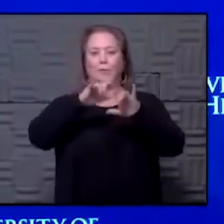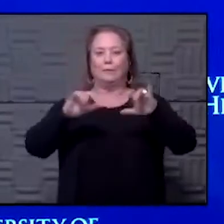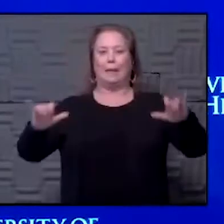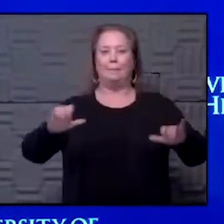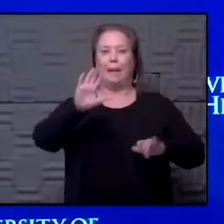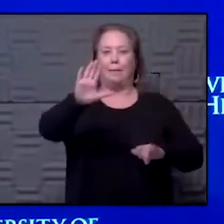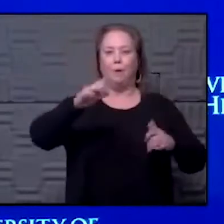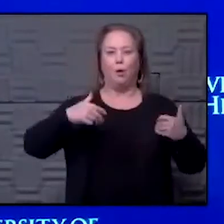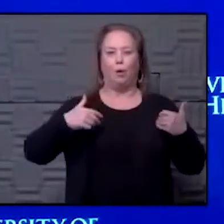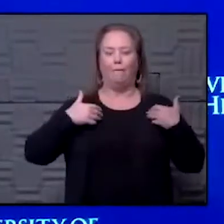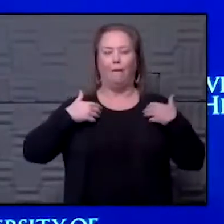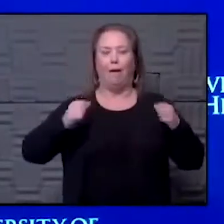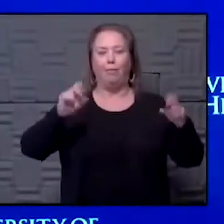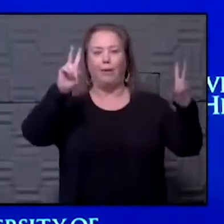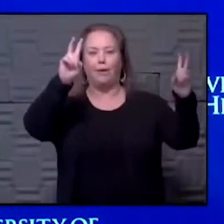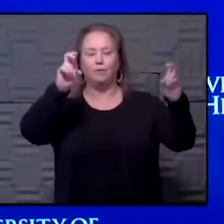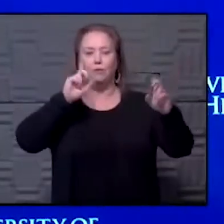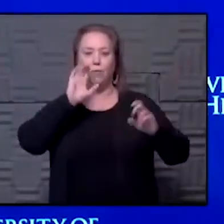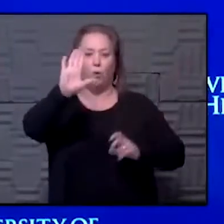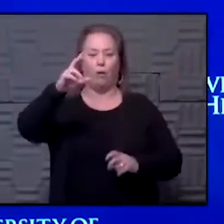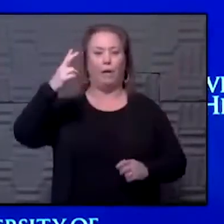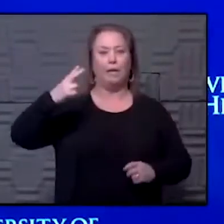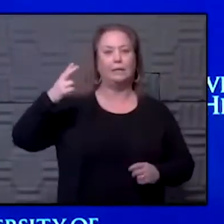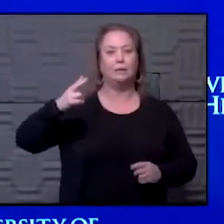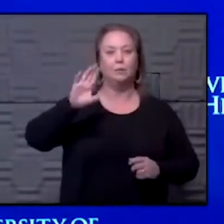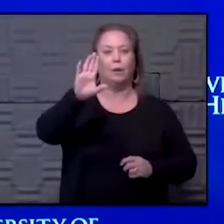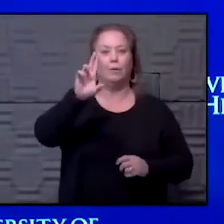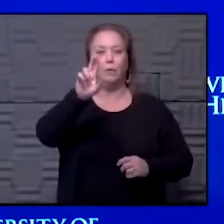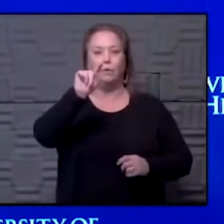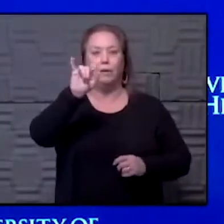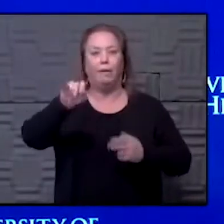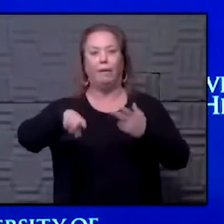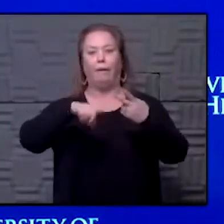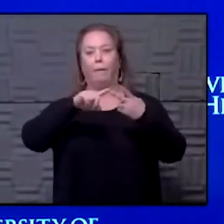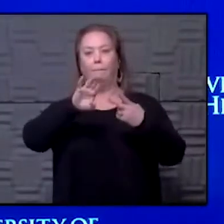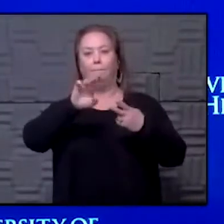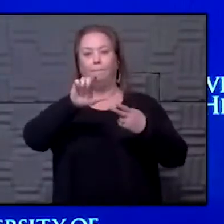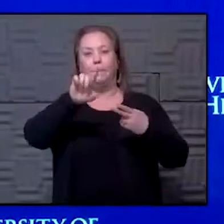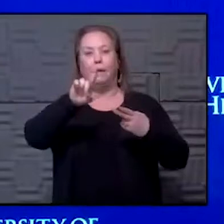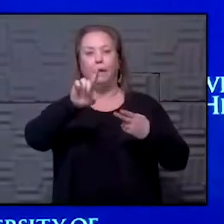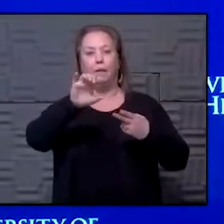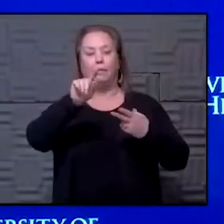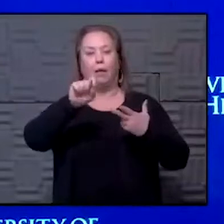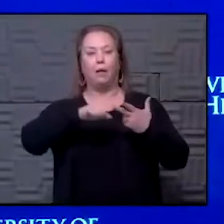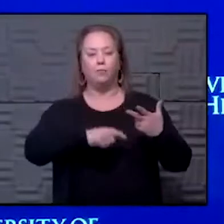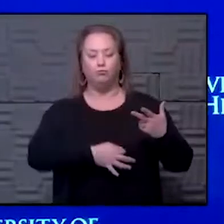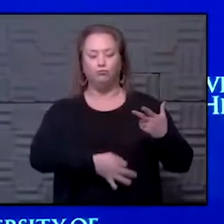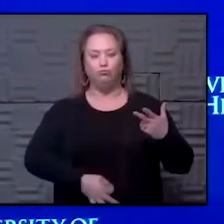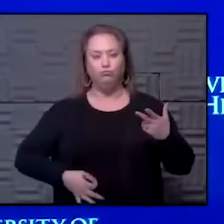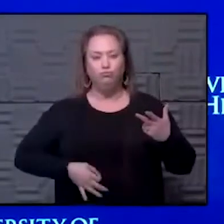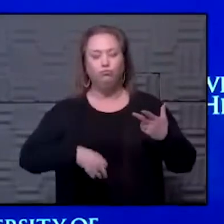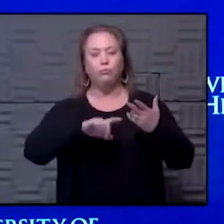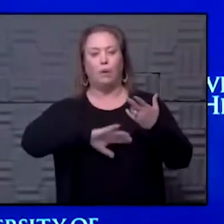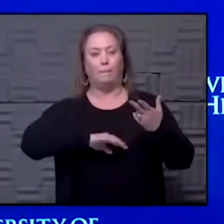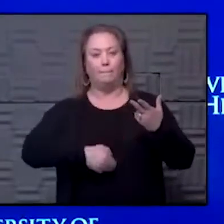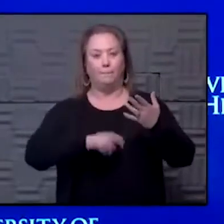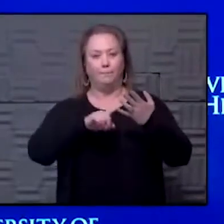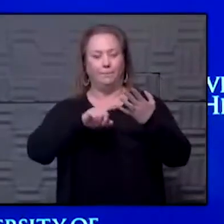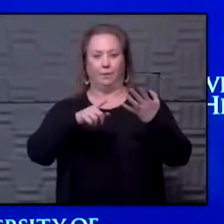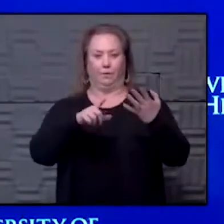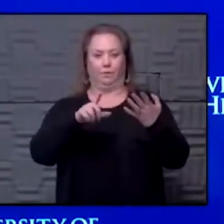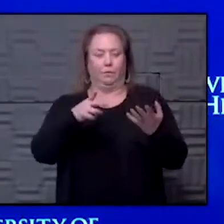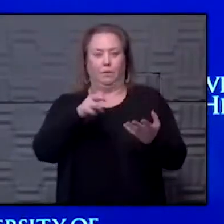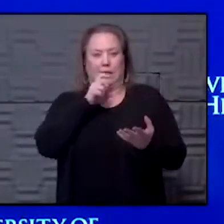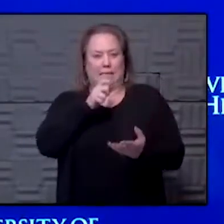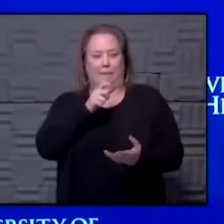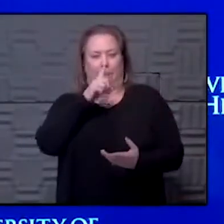you have a history of diverticulitis, or you have a history of urinary tract infection or blood clots, or you're predisposed to blood clot development, you didn't get it just